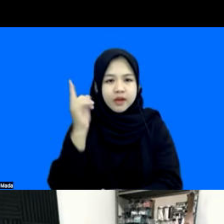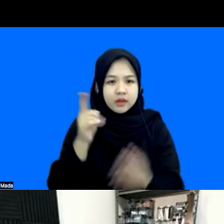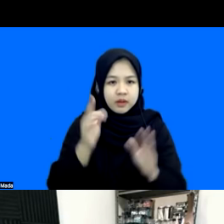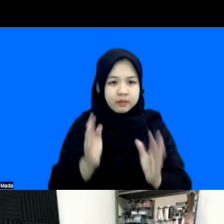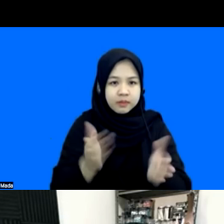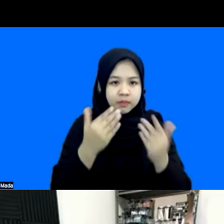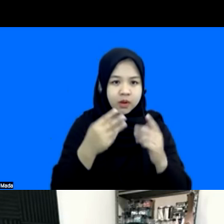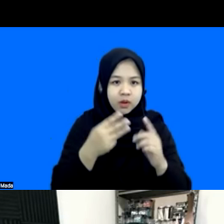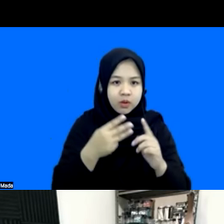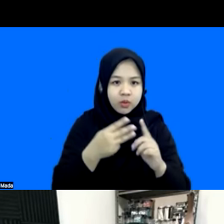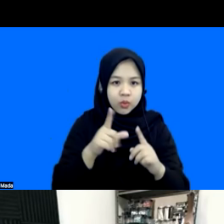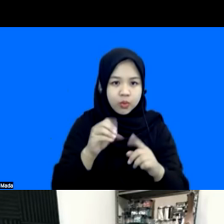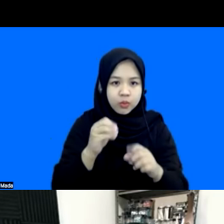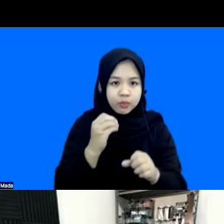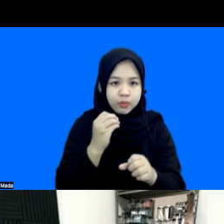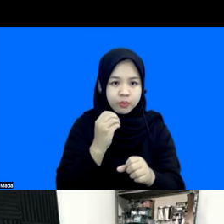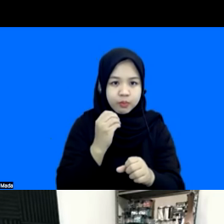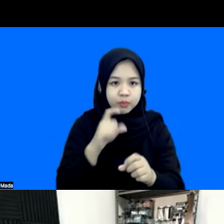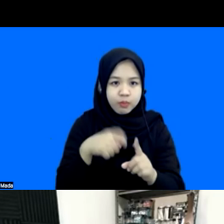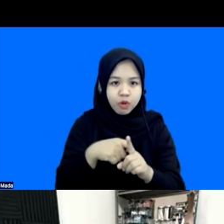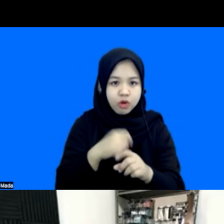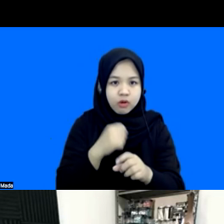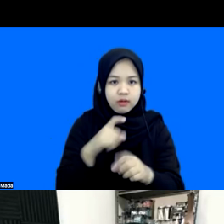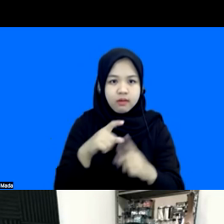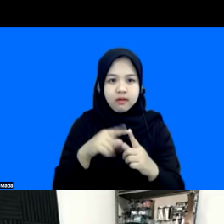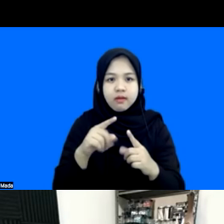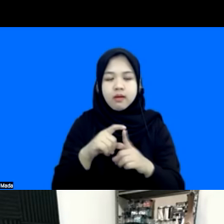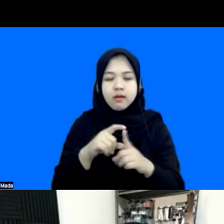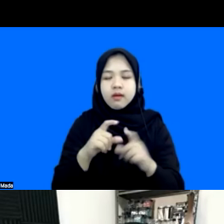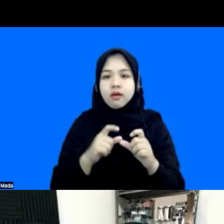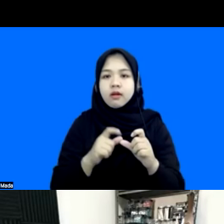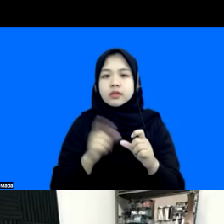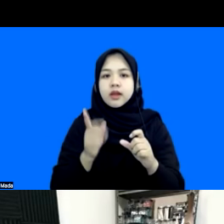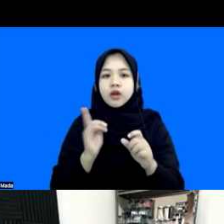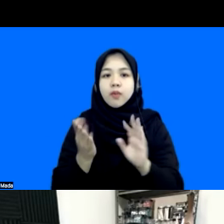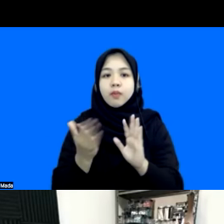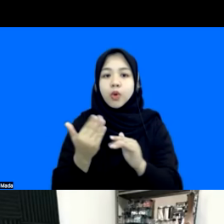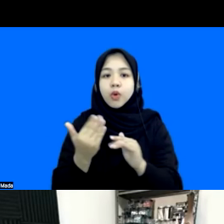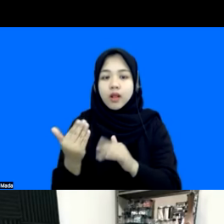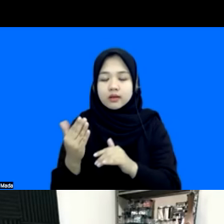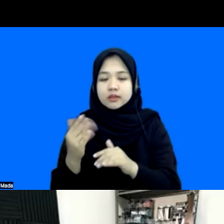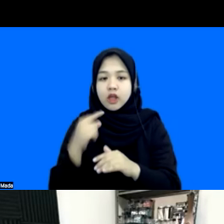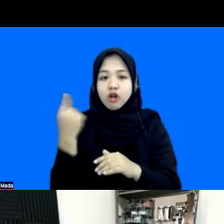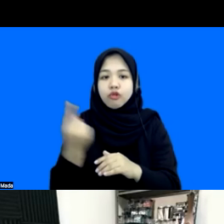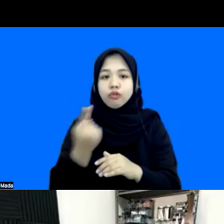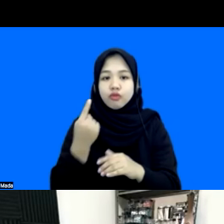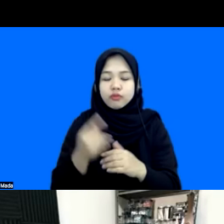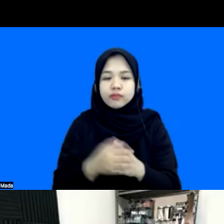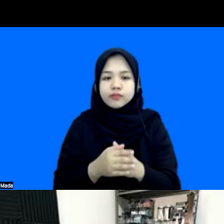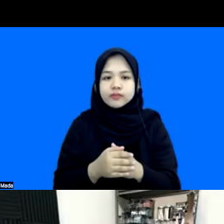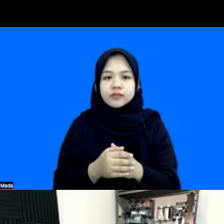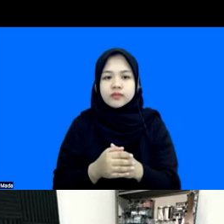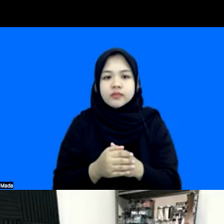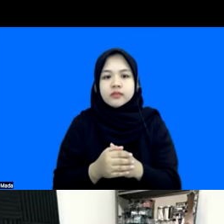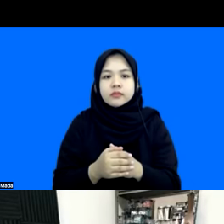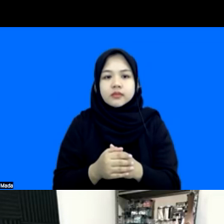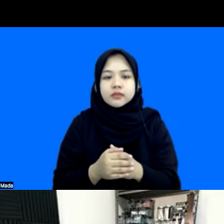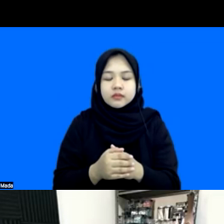commonly recurring elements and features that data-driven organizations and smart cities have. Like, what is it